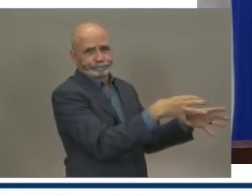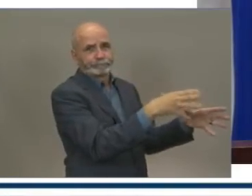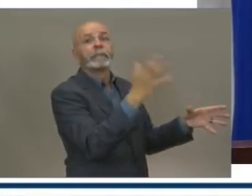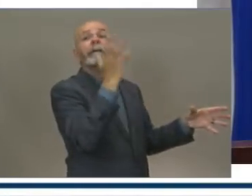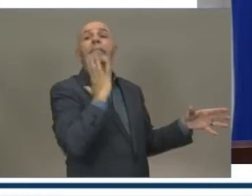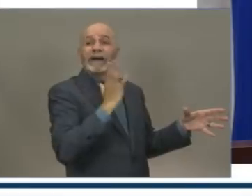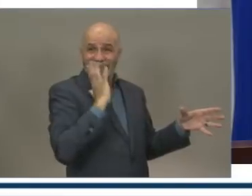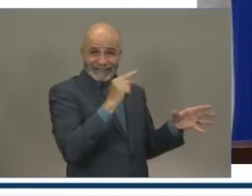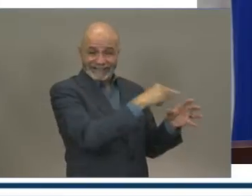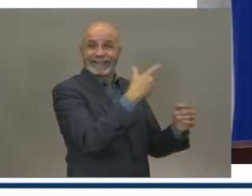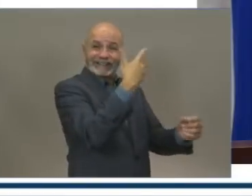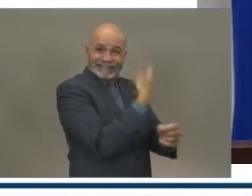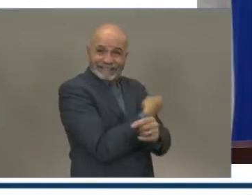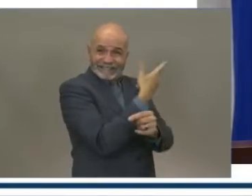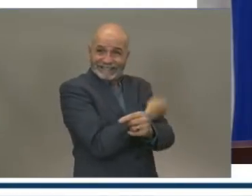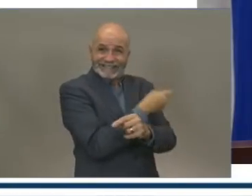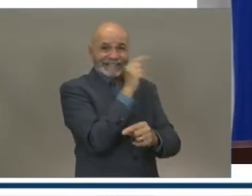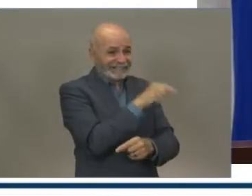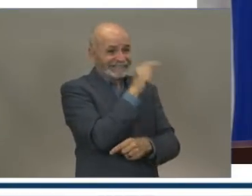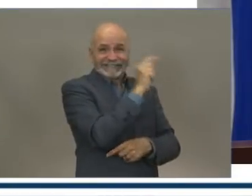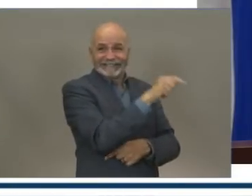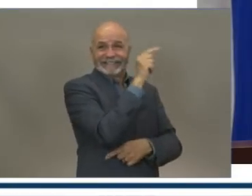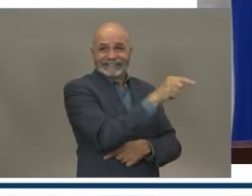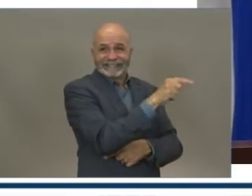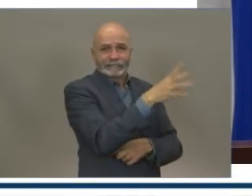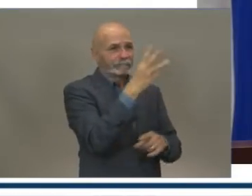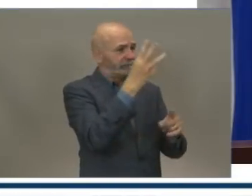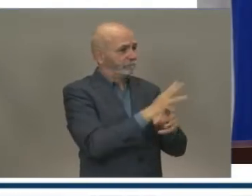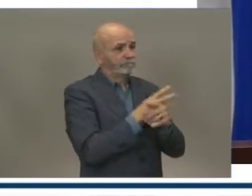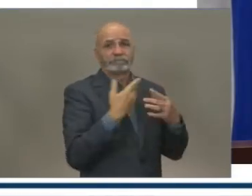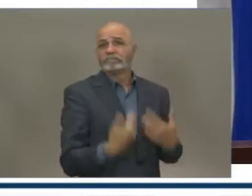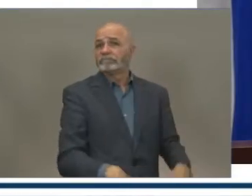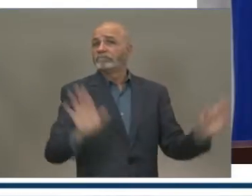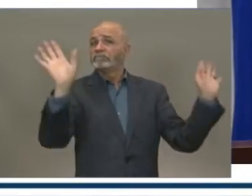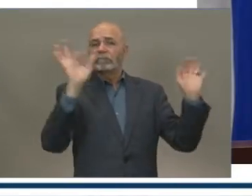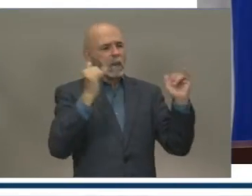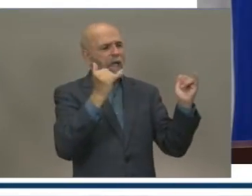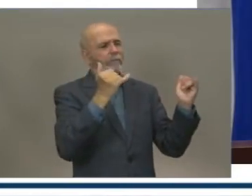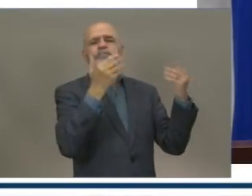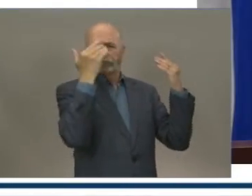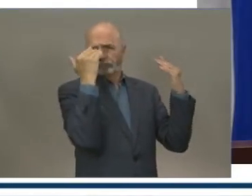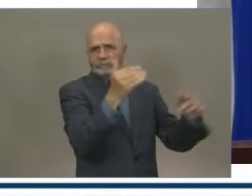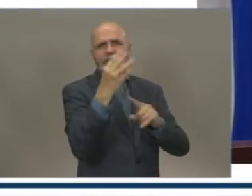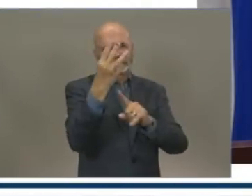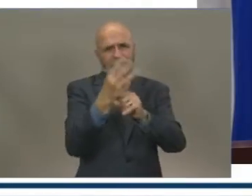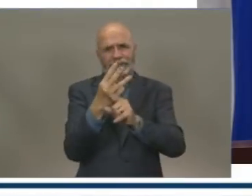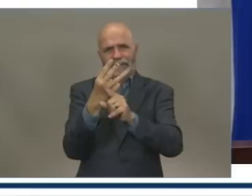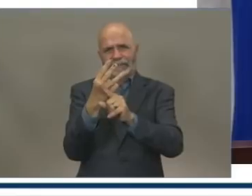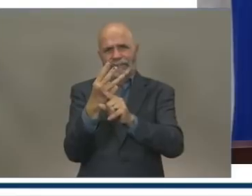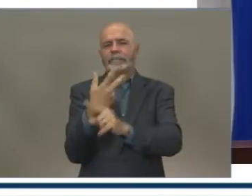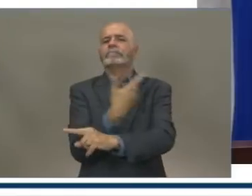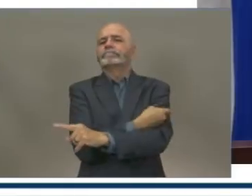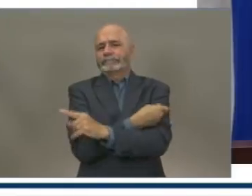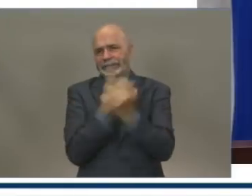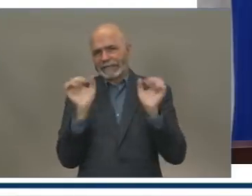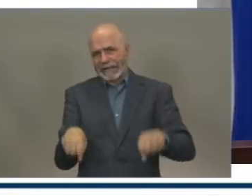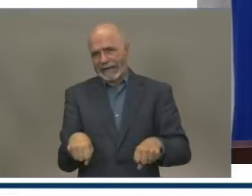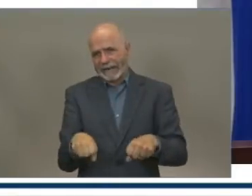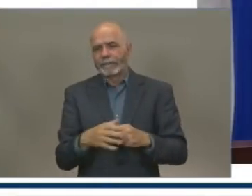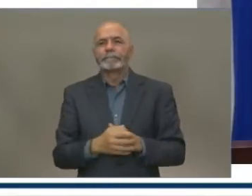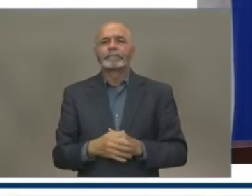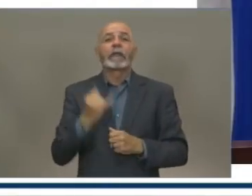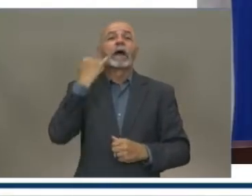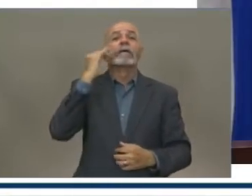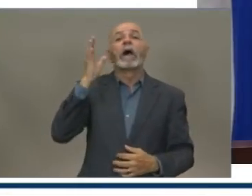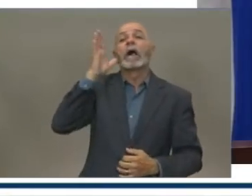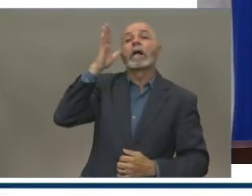frame has passed, and they're able to now start receiving their booster doses. So in the days and the few weeks ahead, we have a great